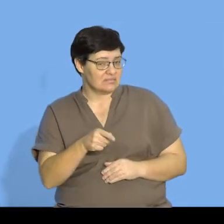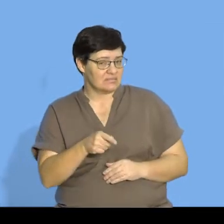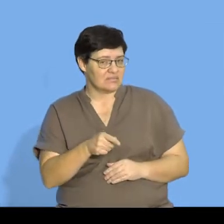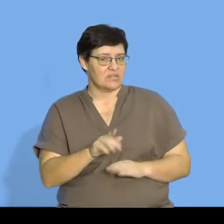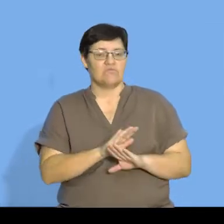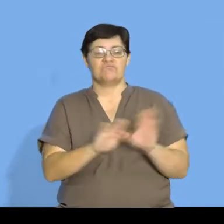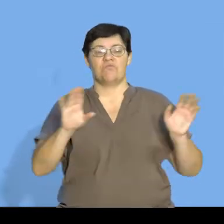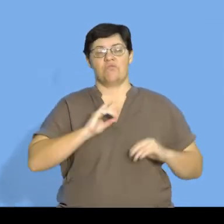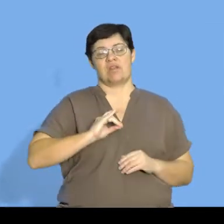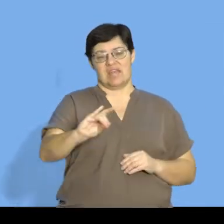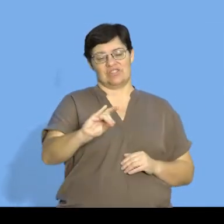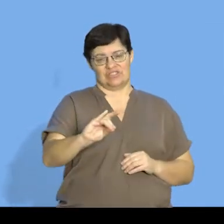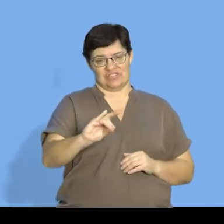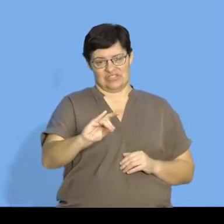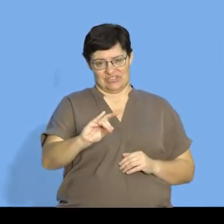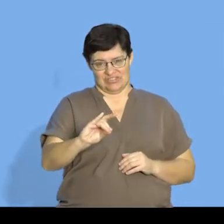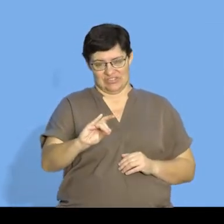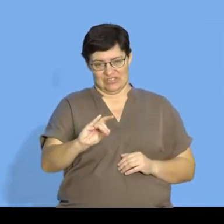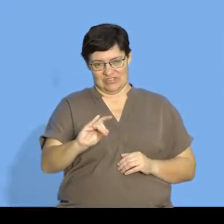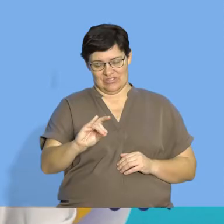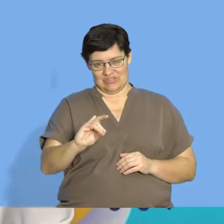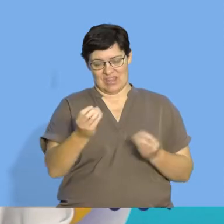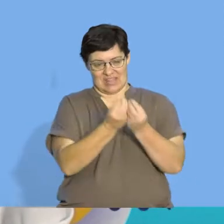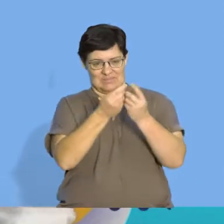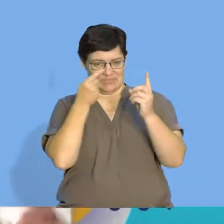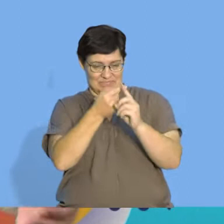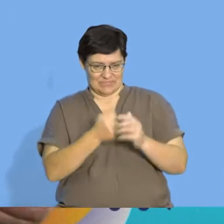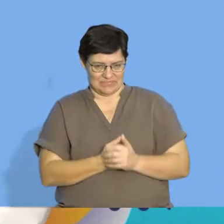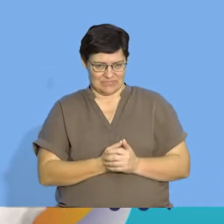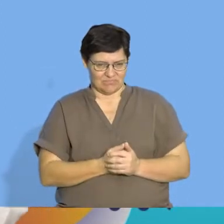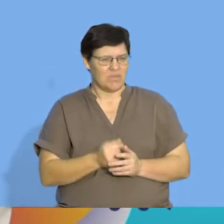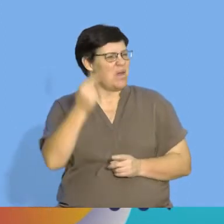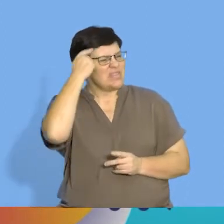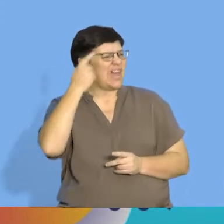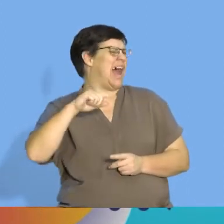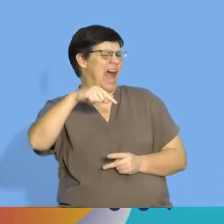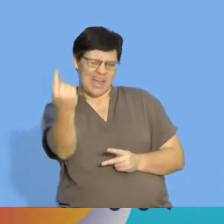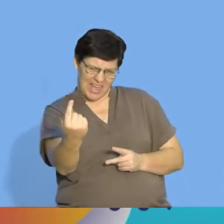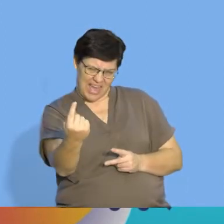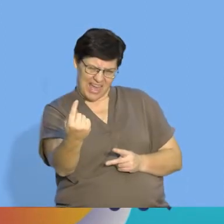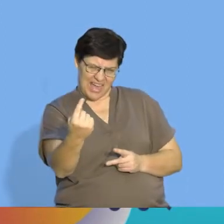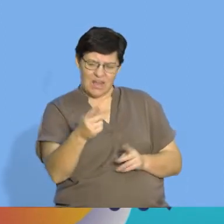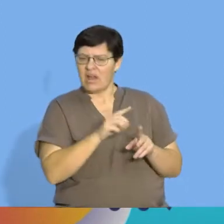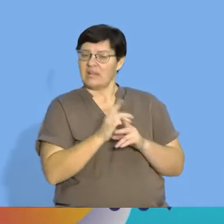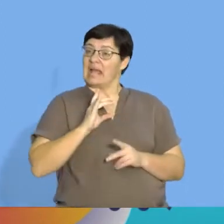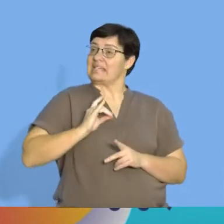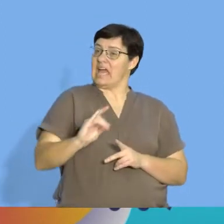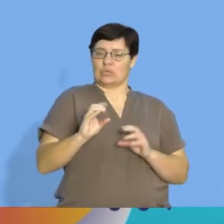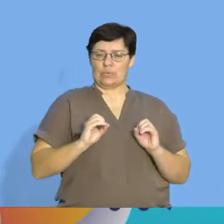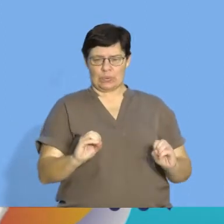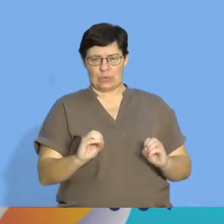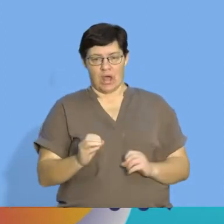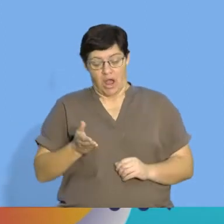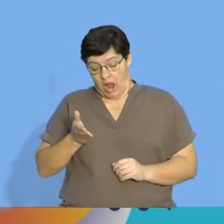why it is a non-cash item. Okay. While we're at it, can you think of another non-cash